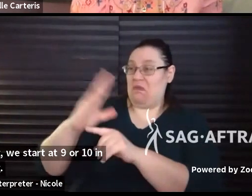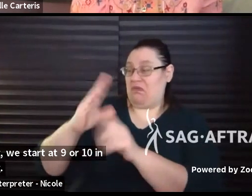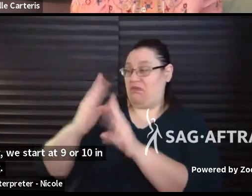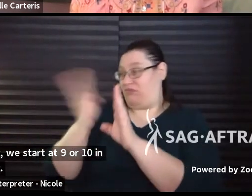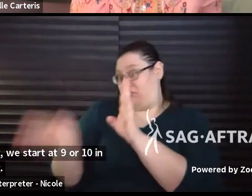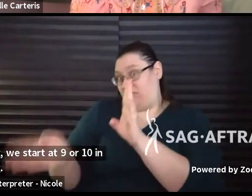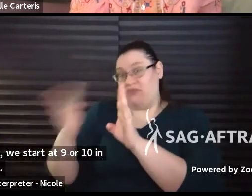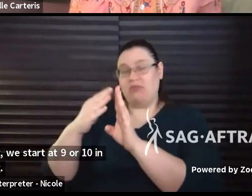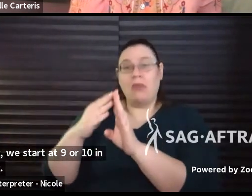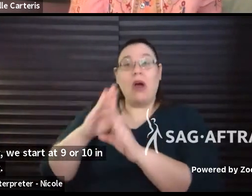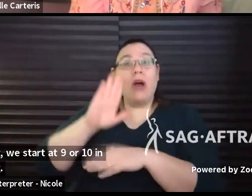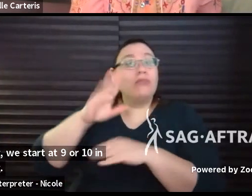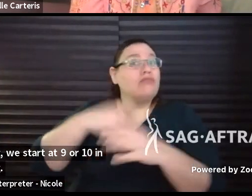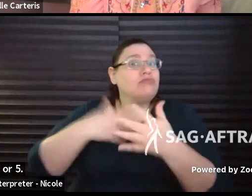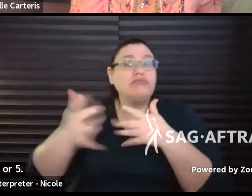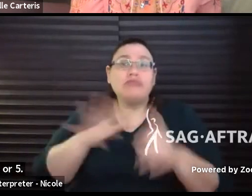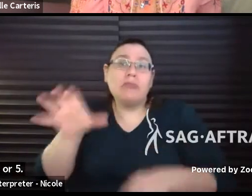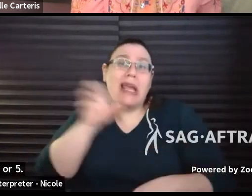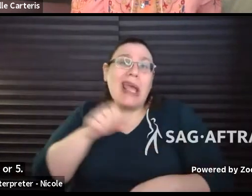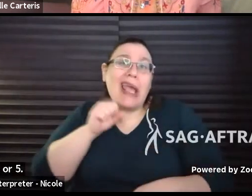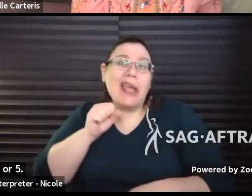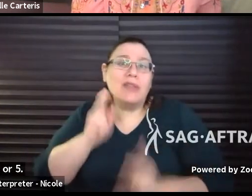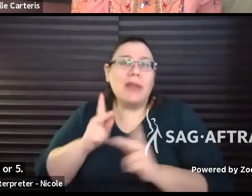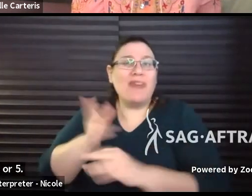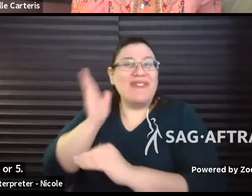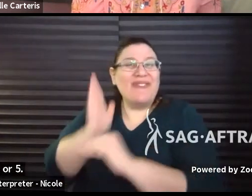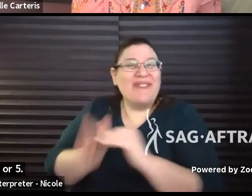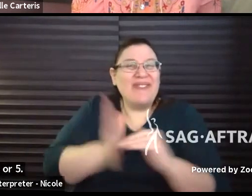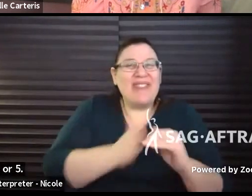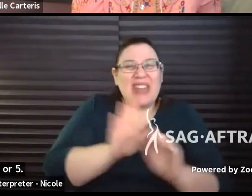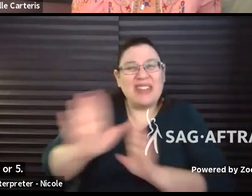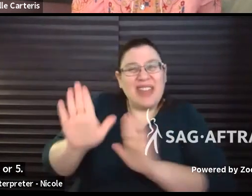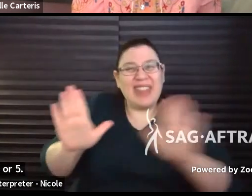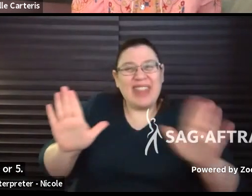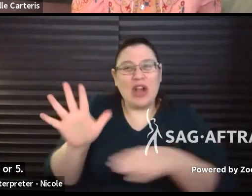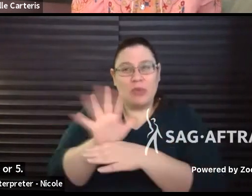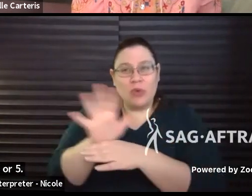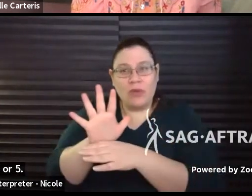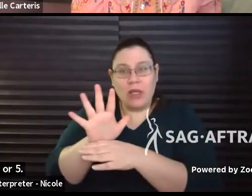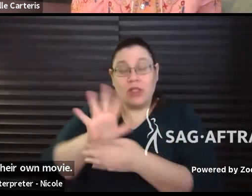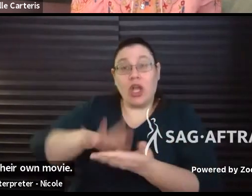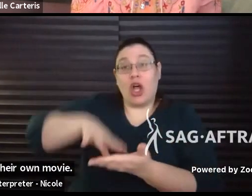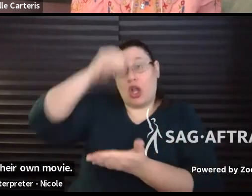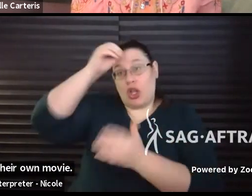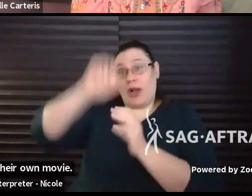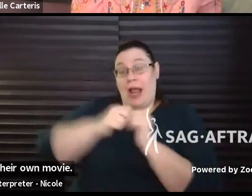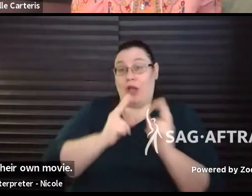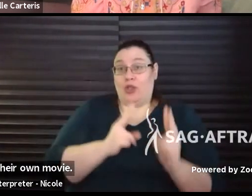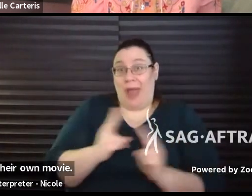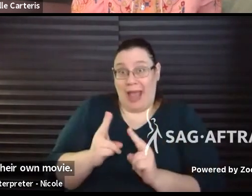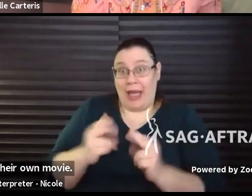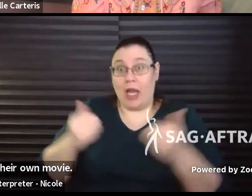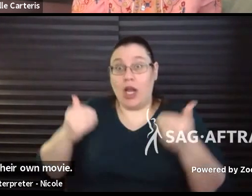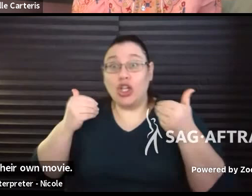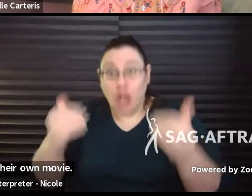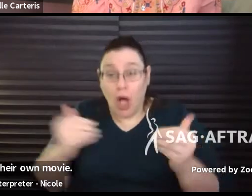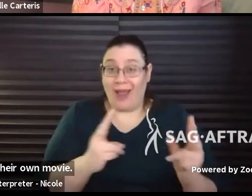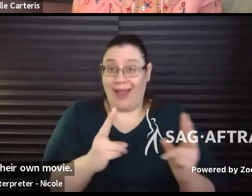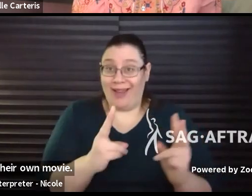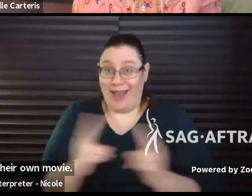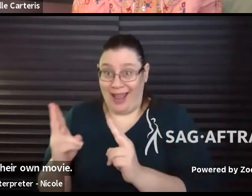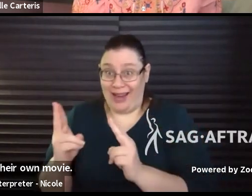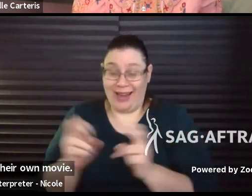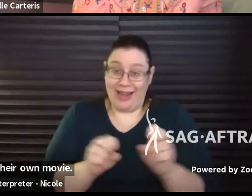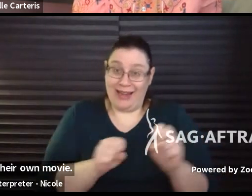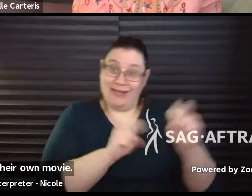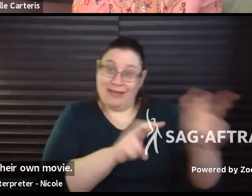every age finishing their own movie. So that means learning how to edit the program, editing their project, exporting it, and then even